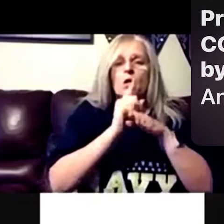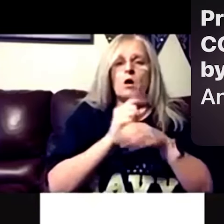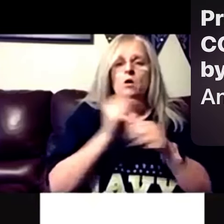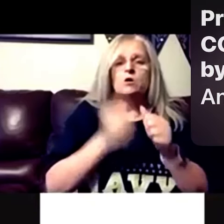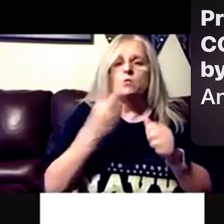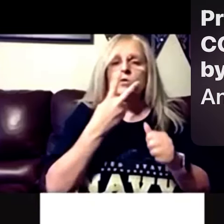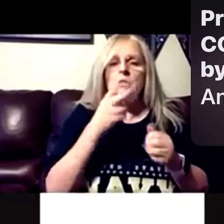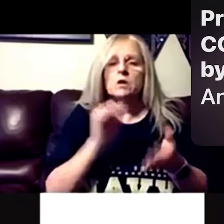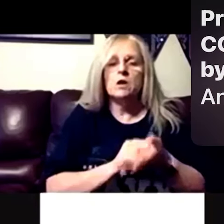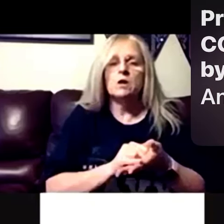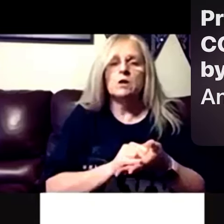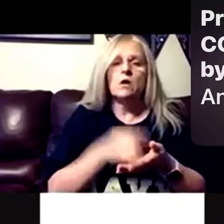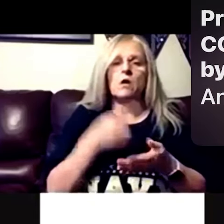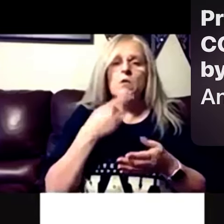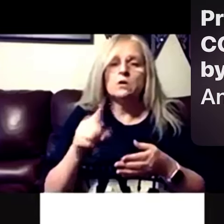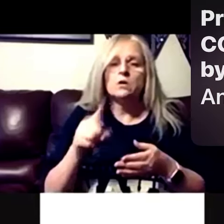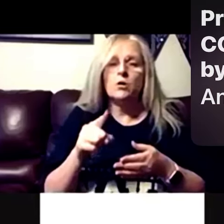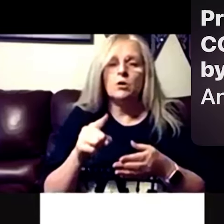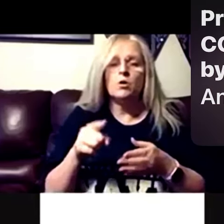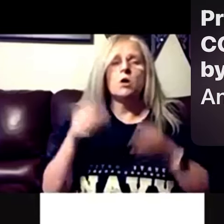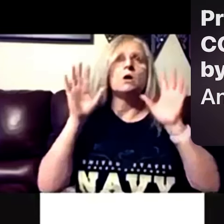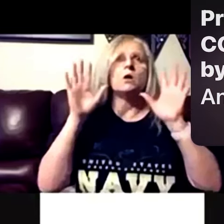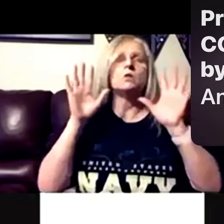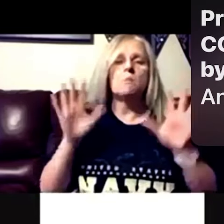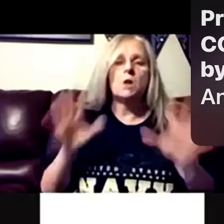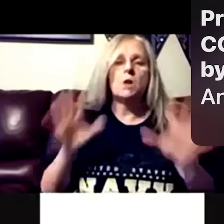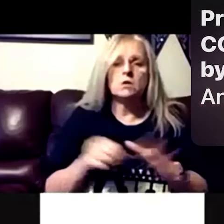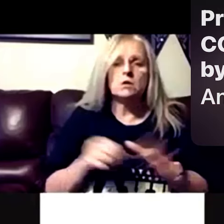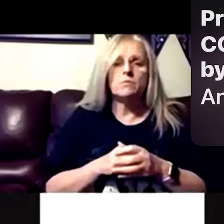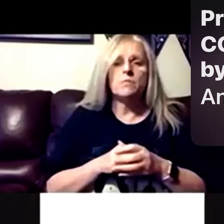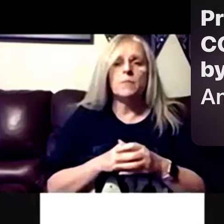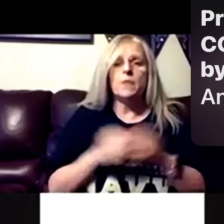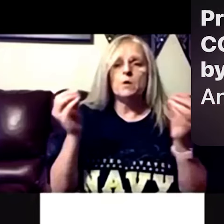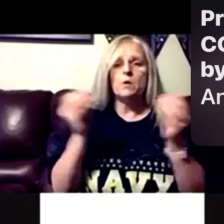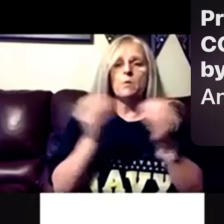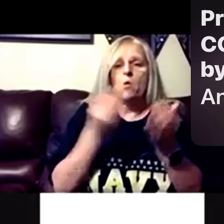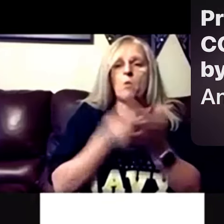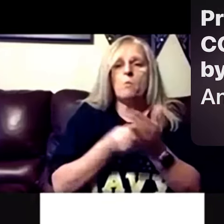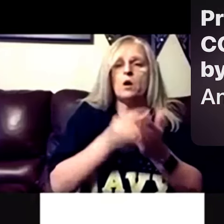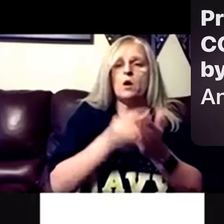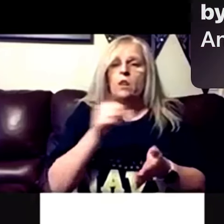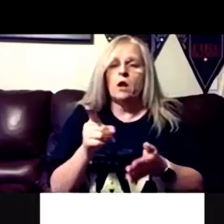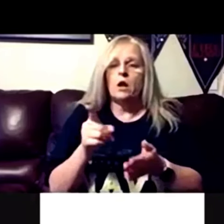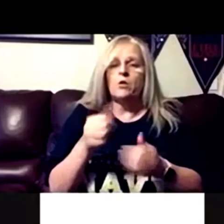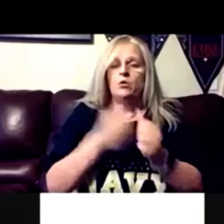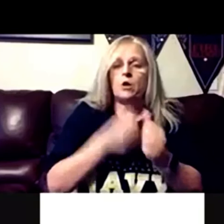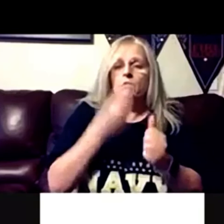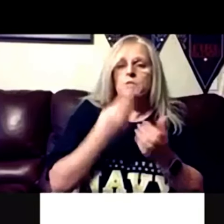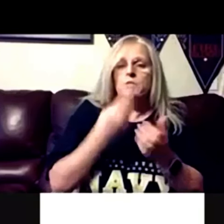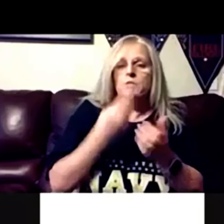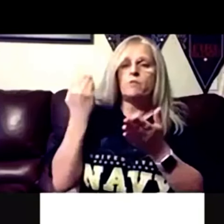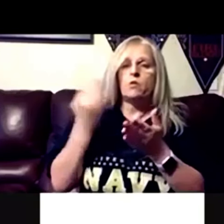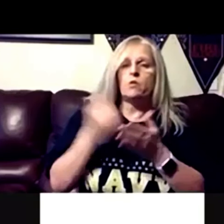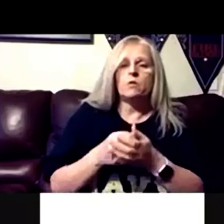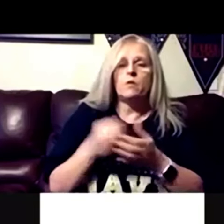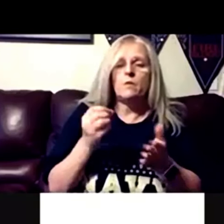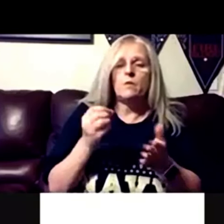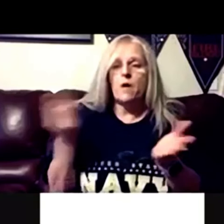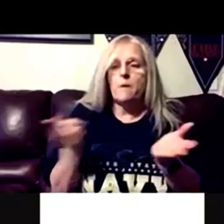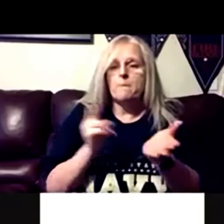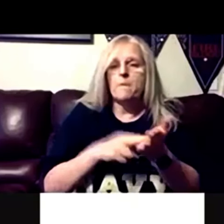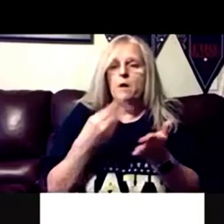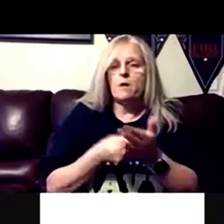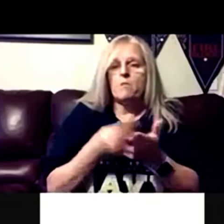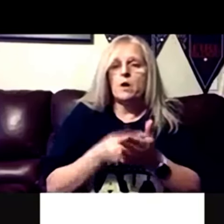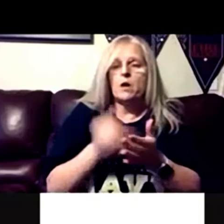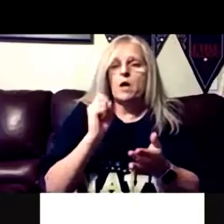tell you it is dynamic. There is more money there than you've ever seen before. The amount of money that Ash Mufareh